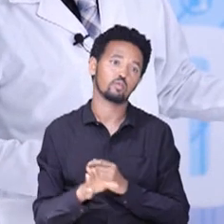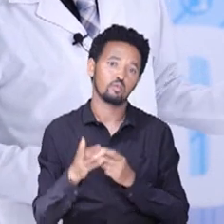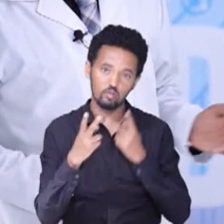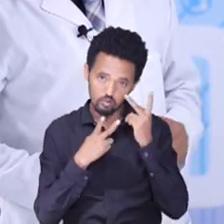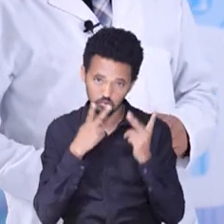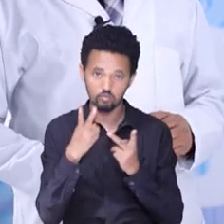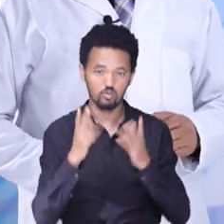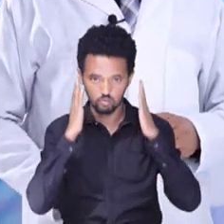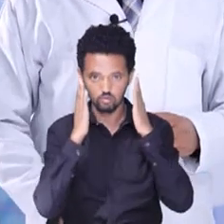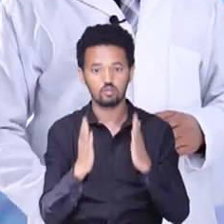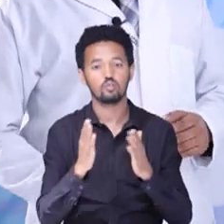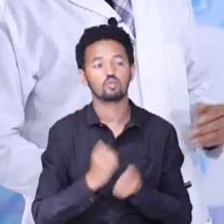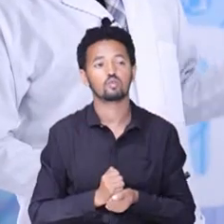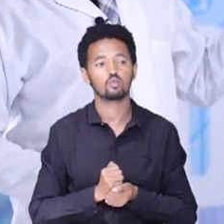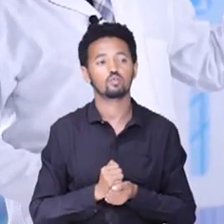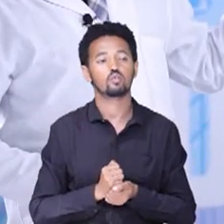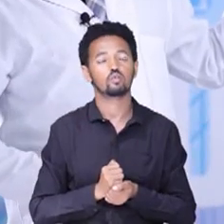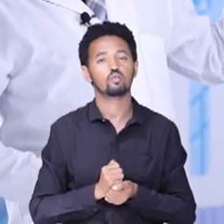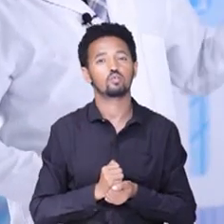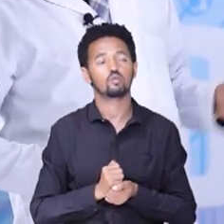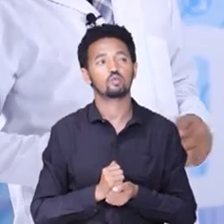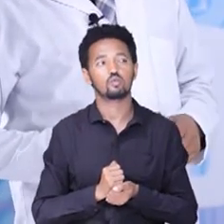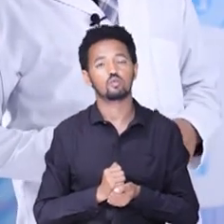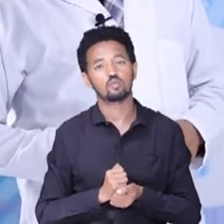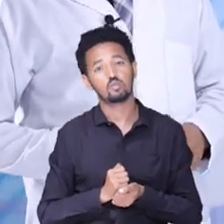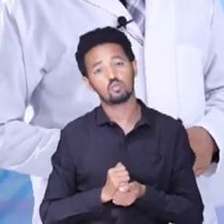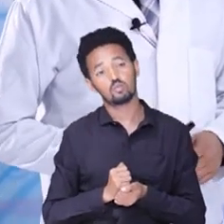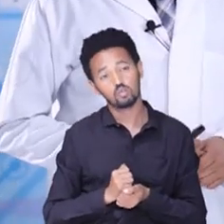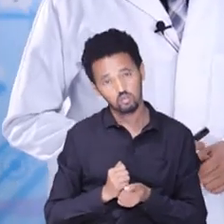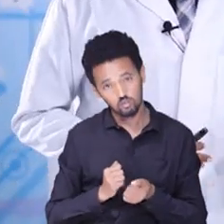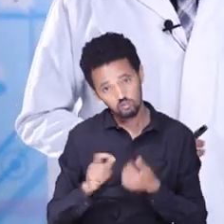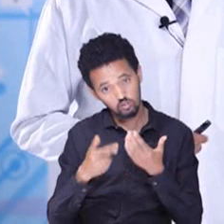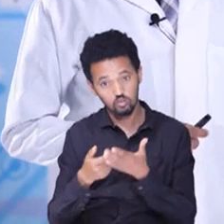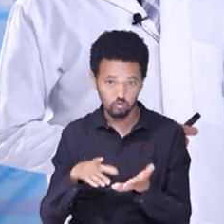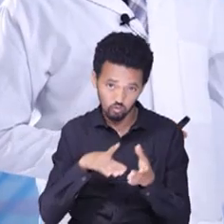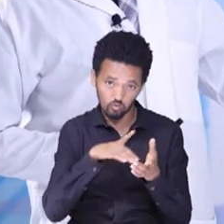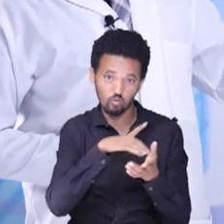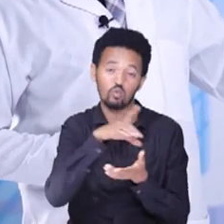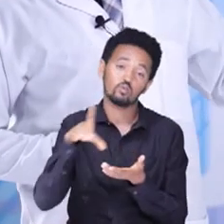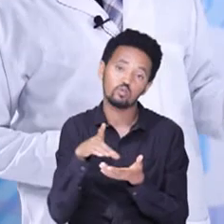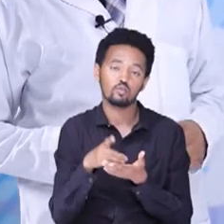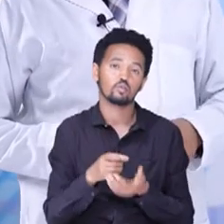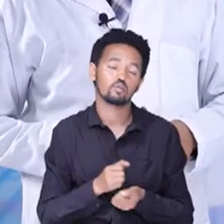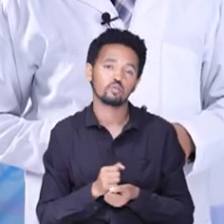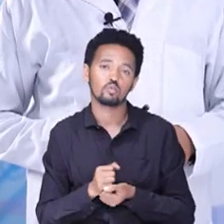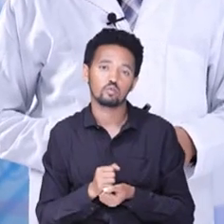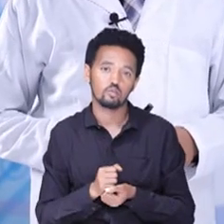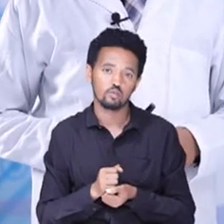invited to attend in the conference. The conference concluded in the session by